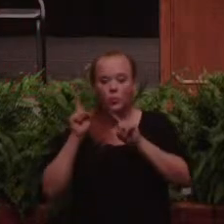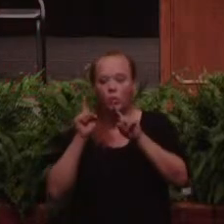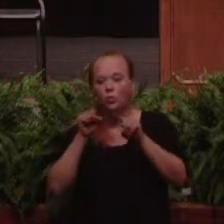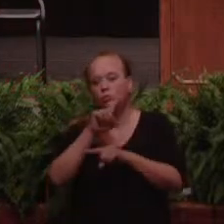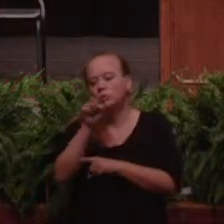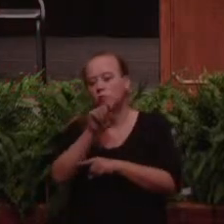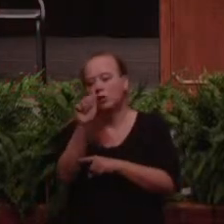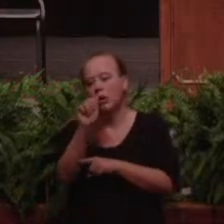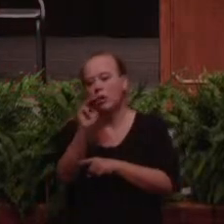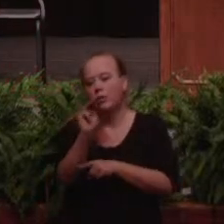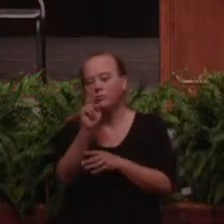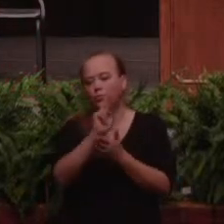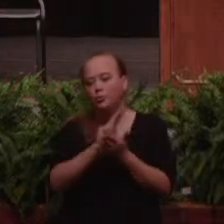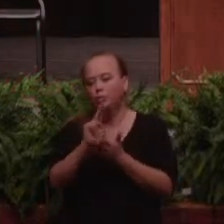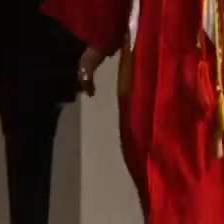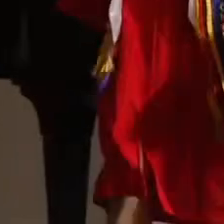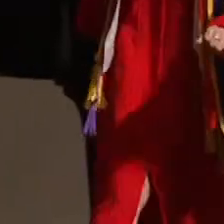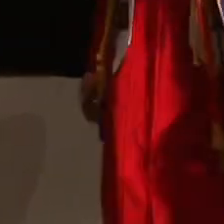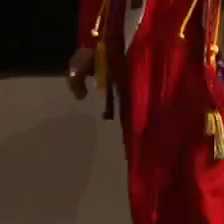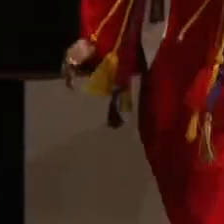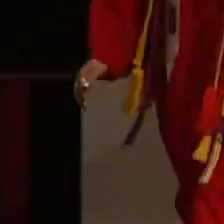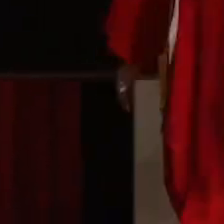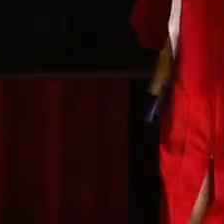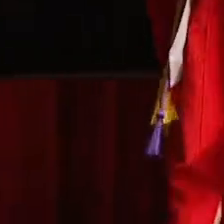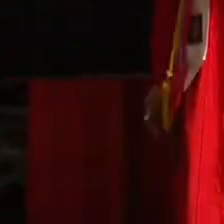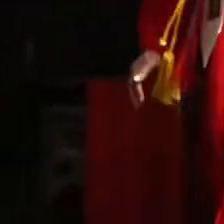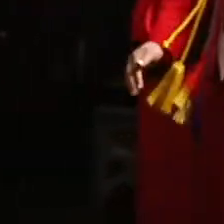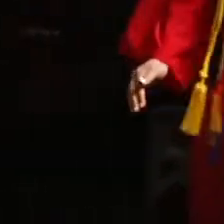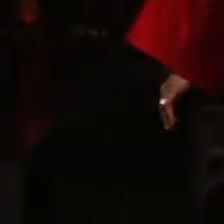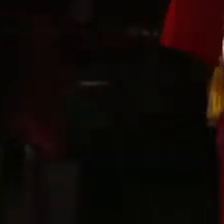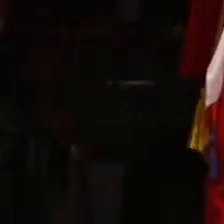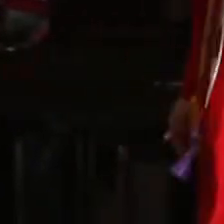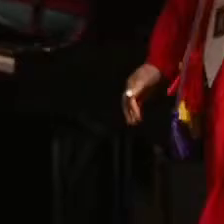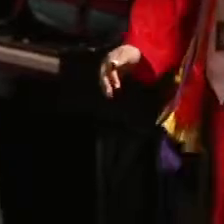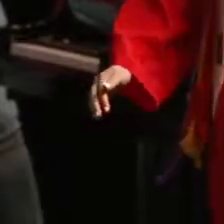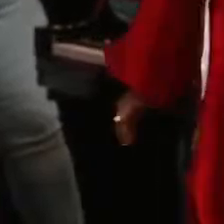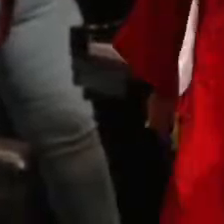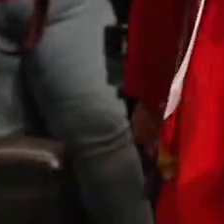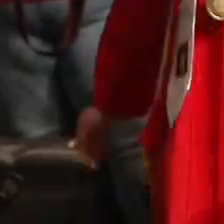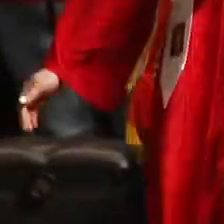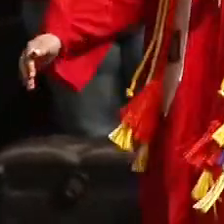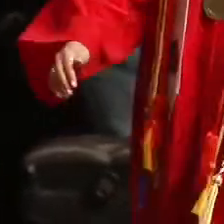Attending Texas A&M University, Jenica Caitlin Avila Herrera.